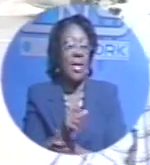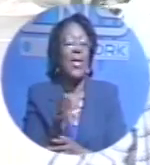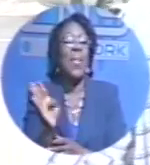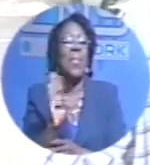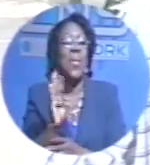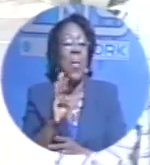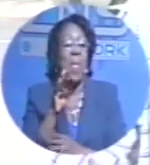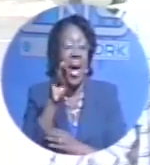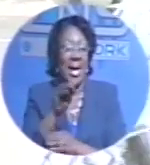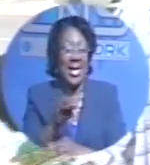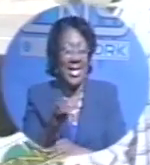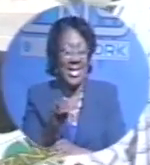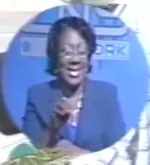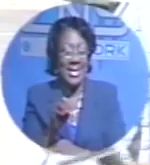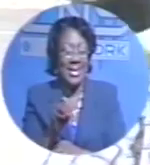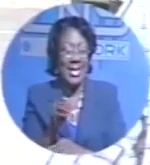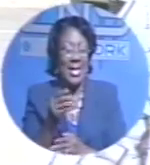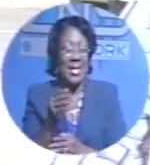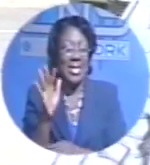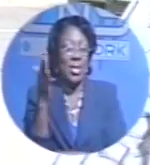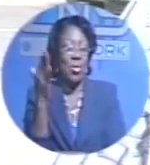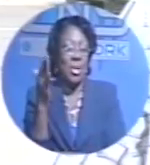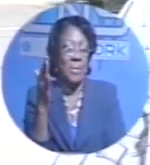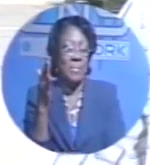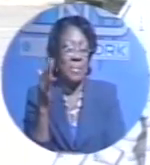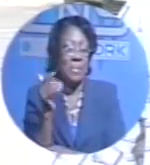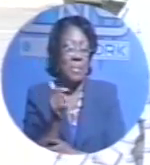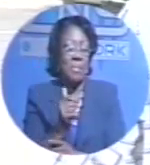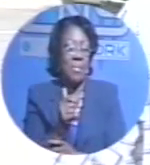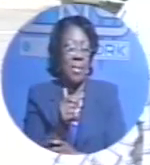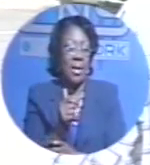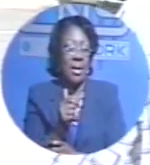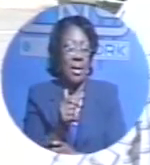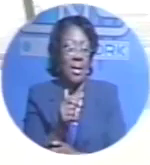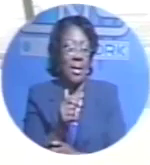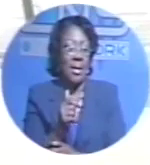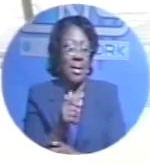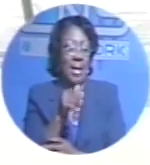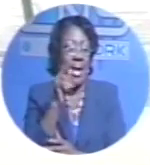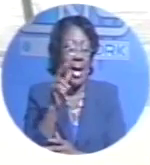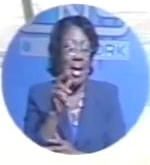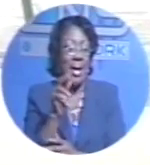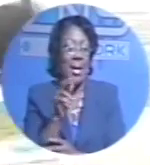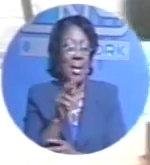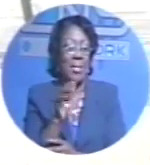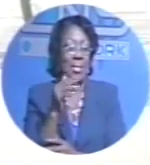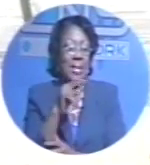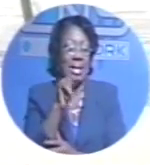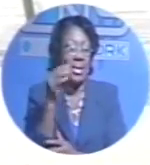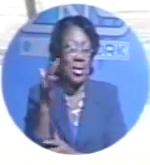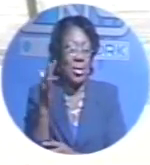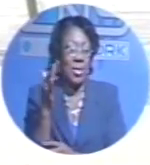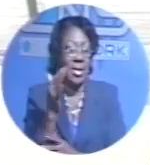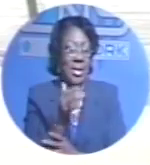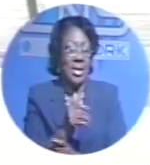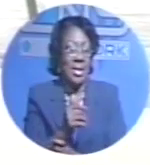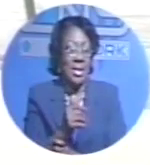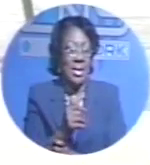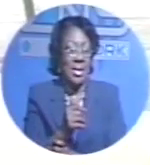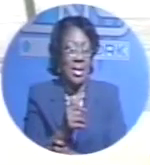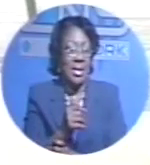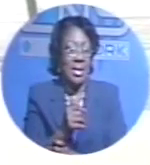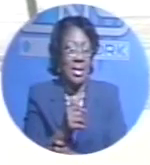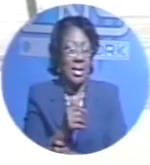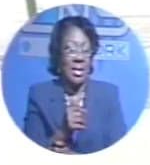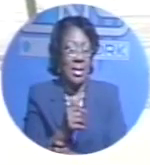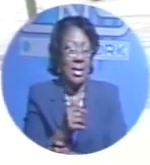fish. Okay. What's the national tree? The hibiscus. What's the national tree? National